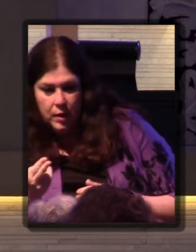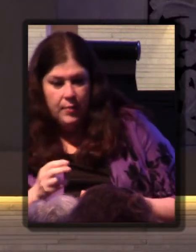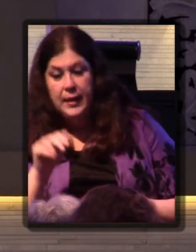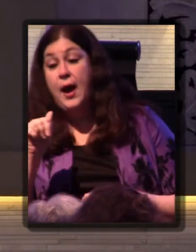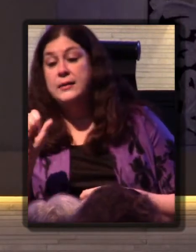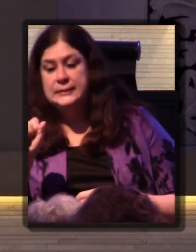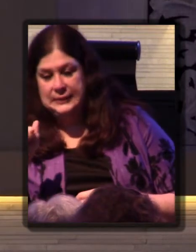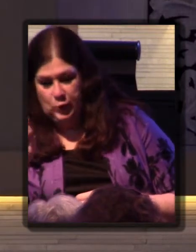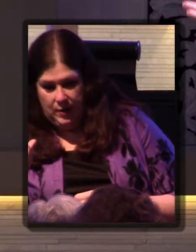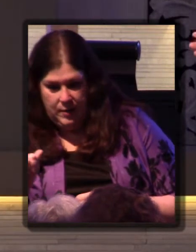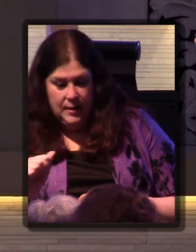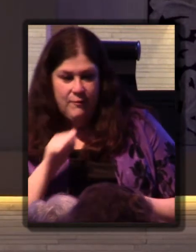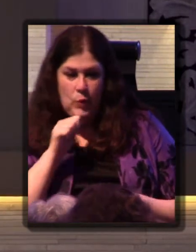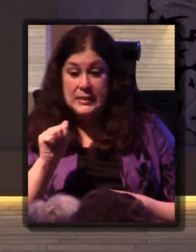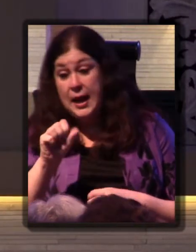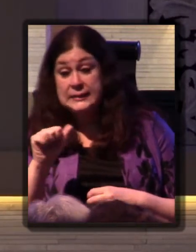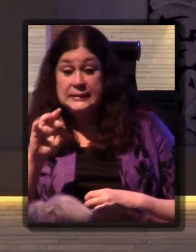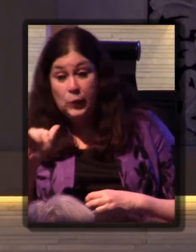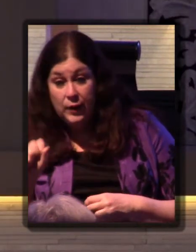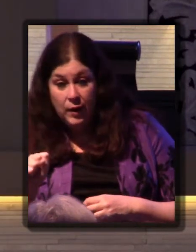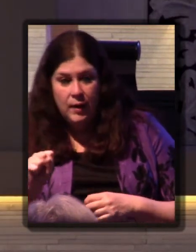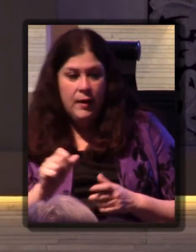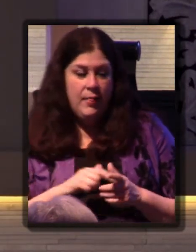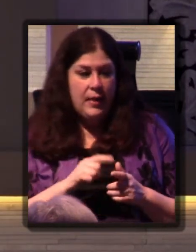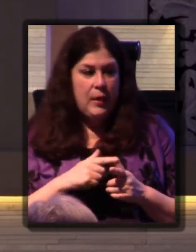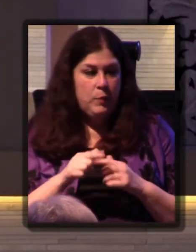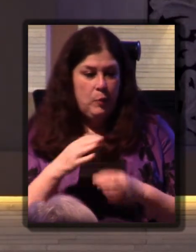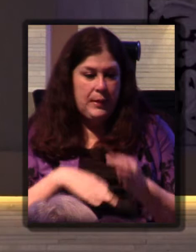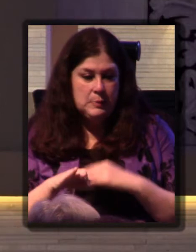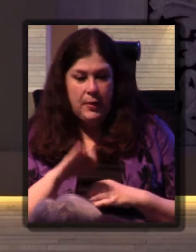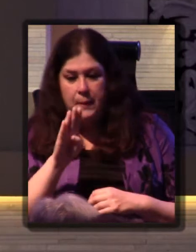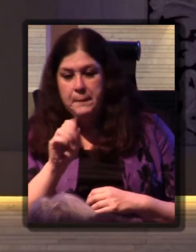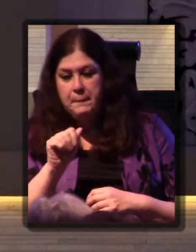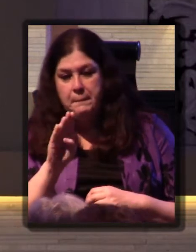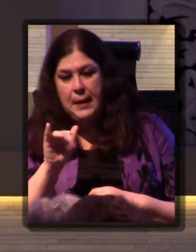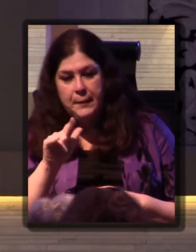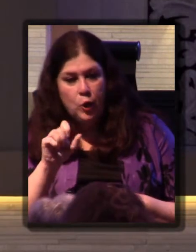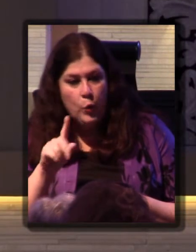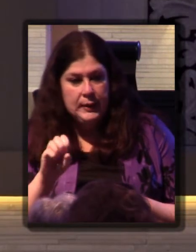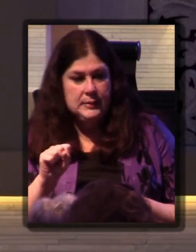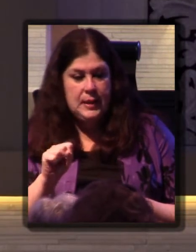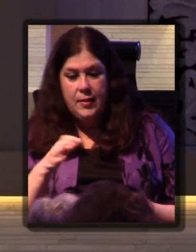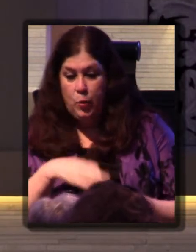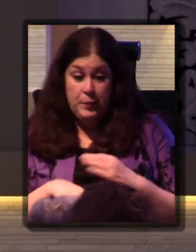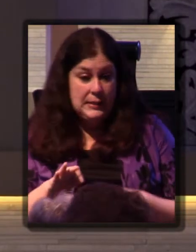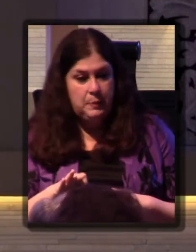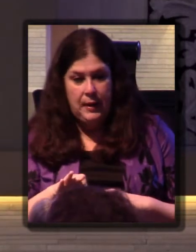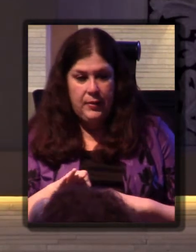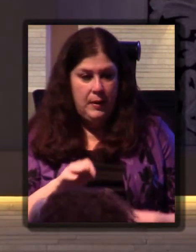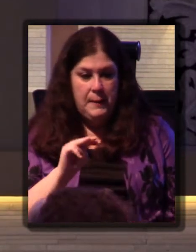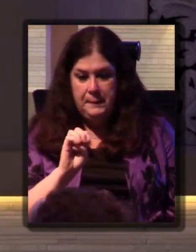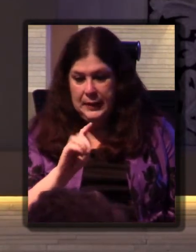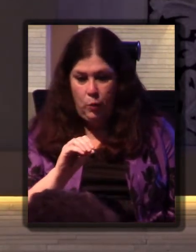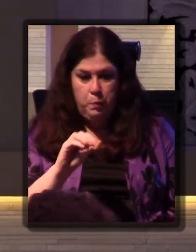Judah, it was Assyria. And if it wasn't Assyria, they would be replaced by the Babylonians, who would then be